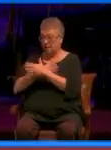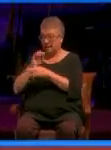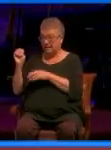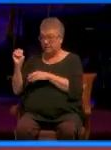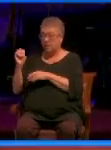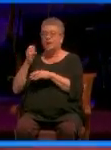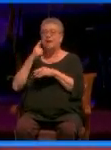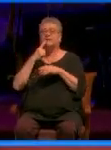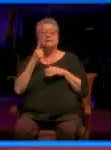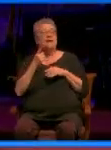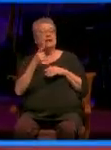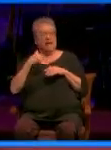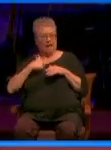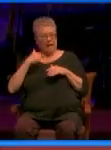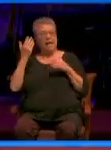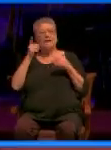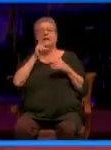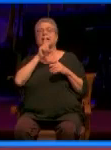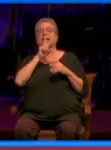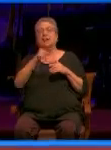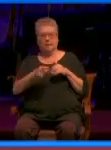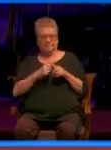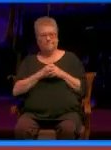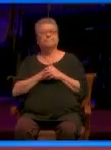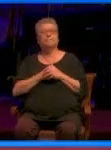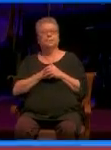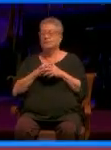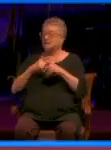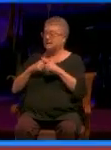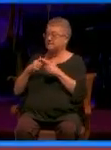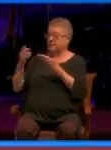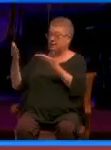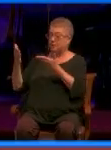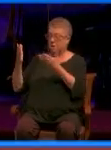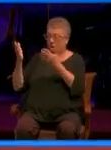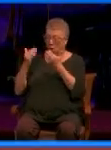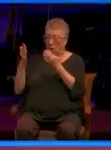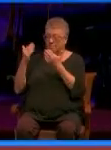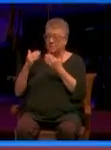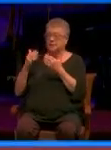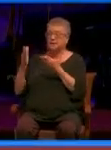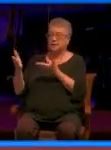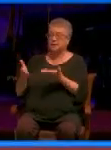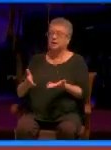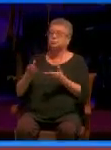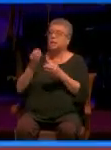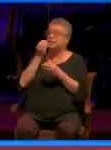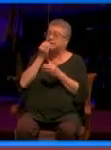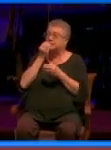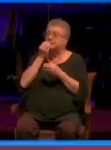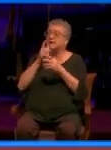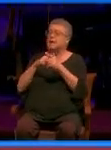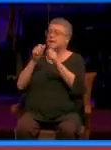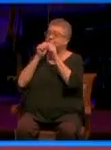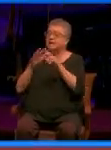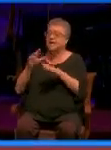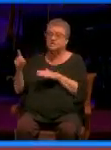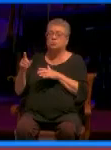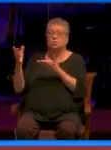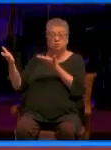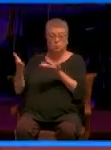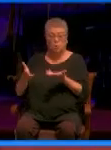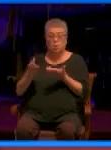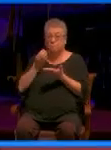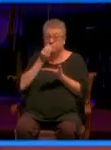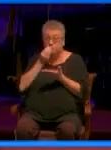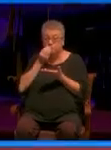he answered, I am. Then he said, bring it near to me that I may eat of my son's game and bless you. So he brought it near